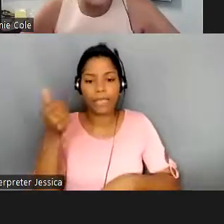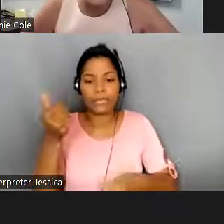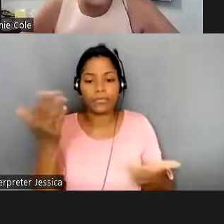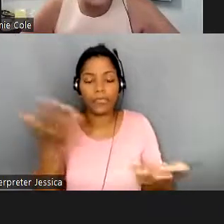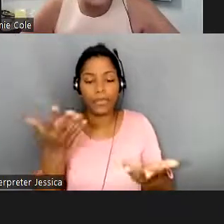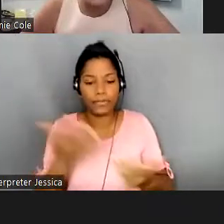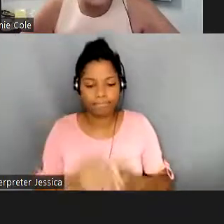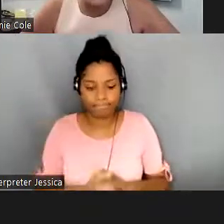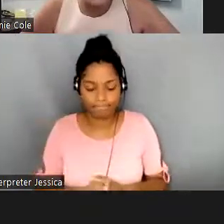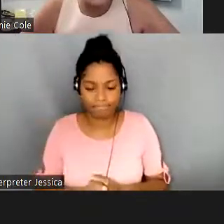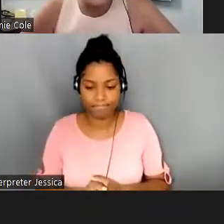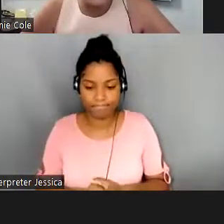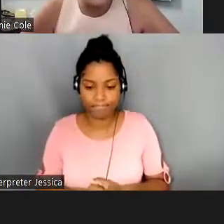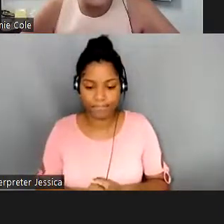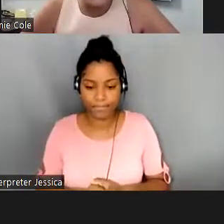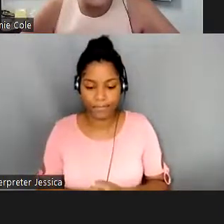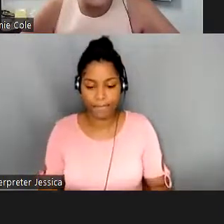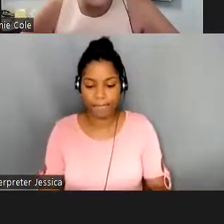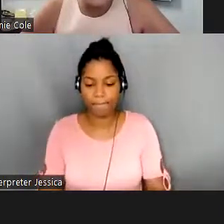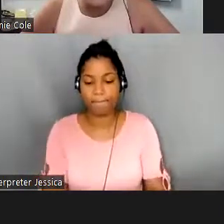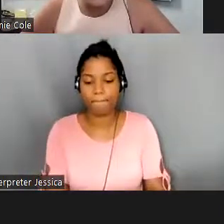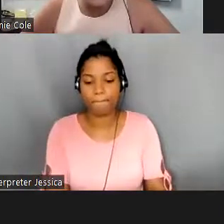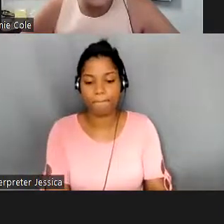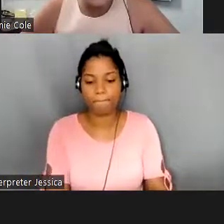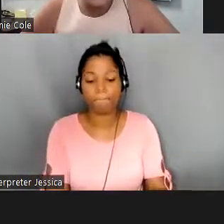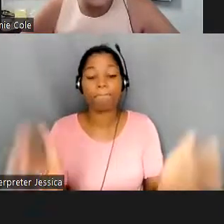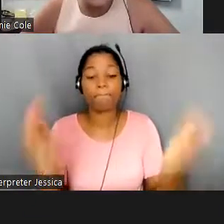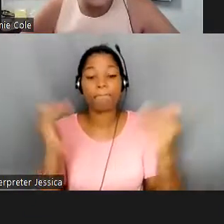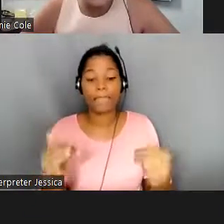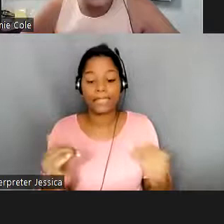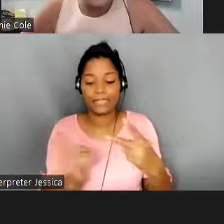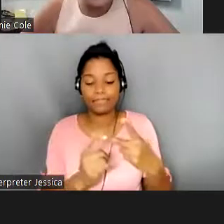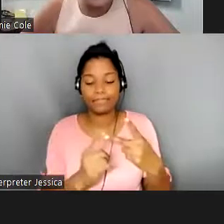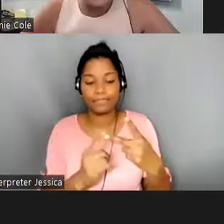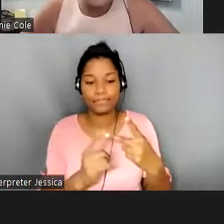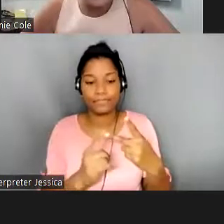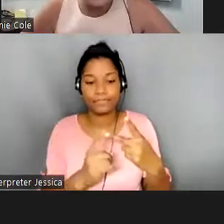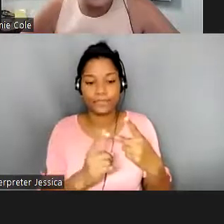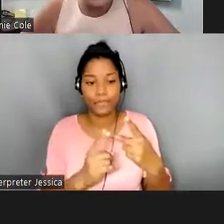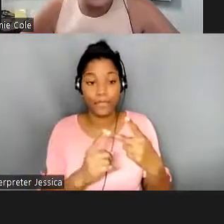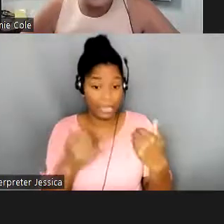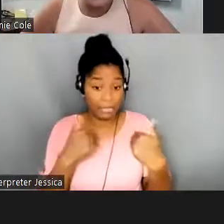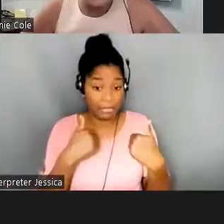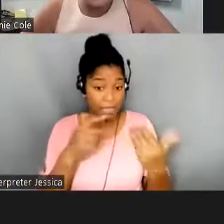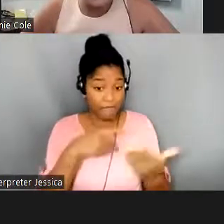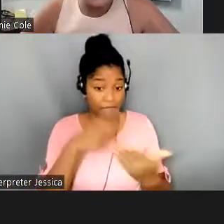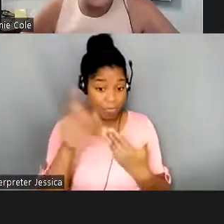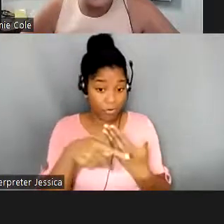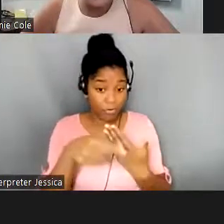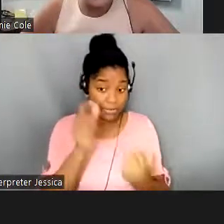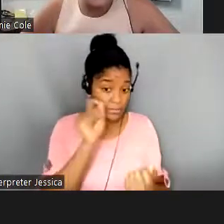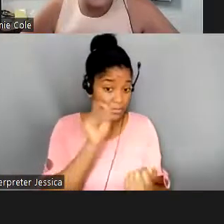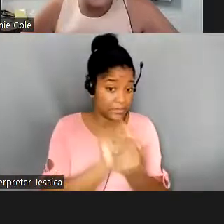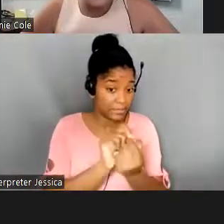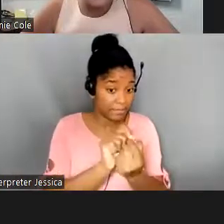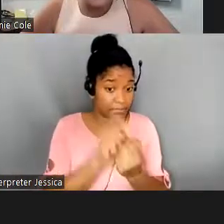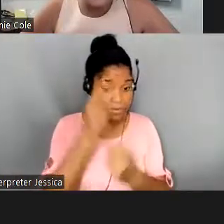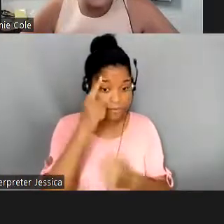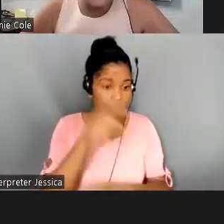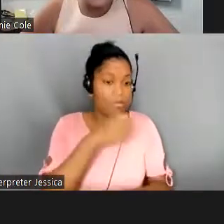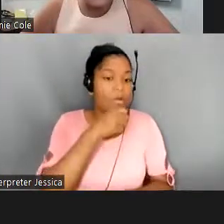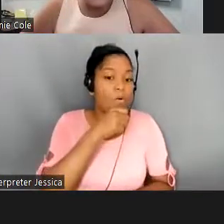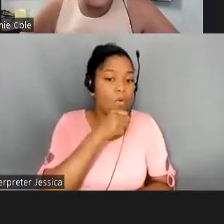adults? What's the best time of day? And then the second is, are there programs that specifically engage older